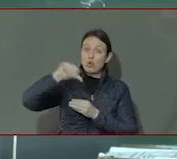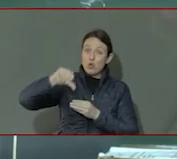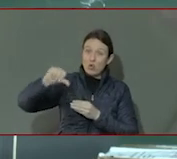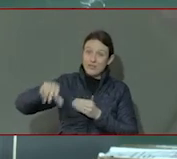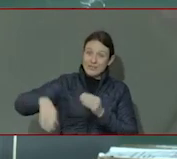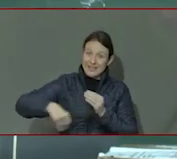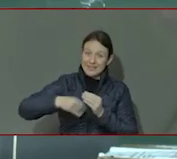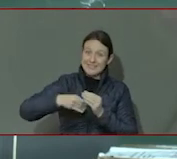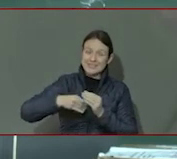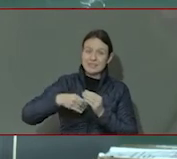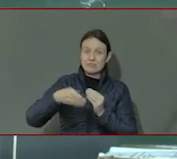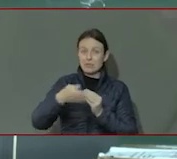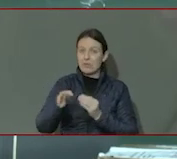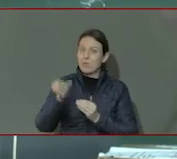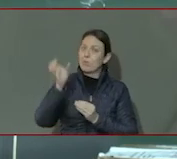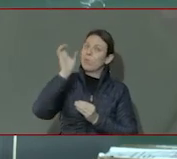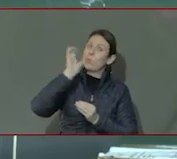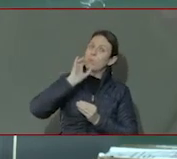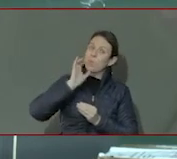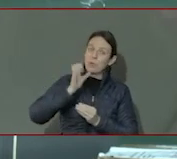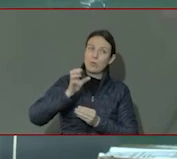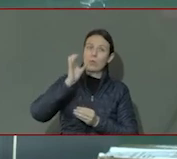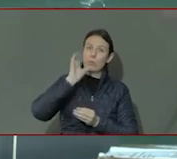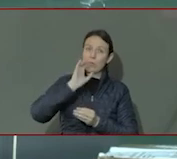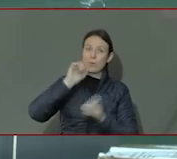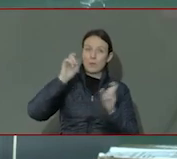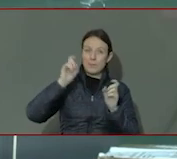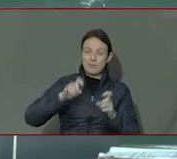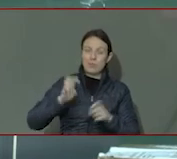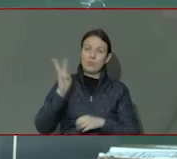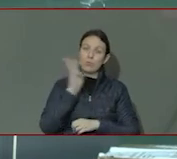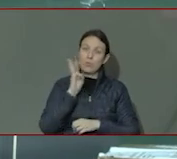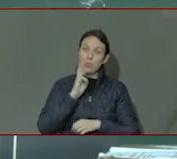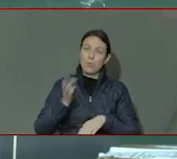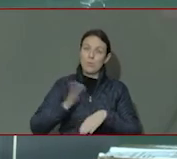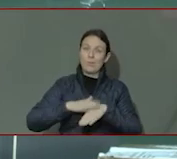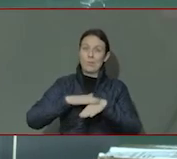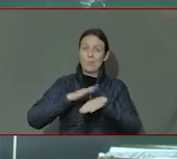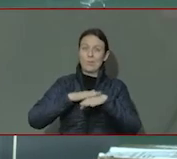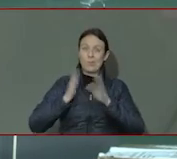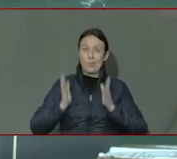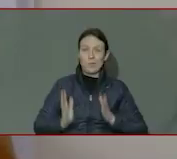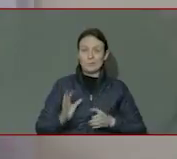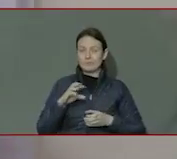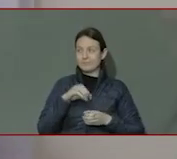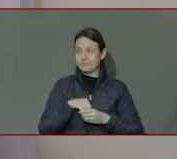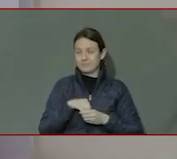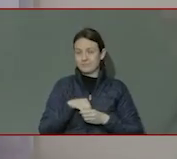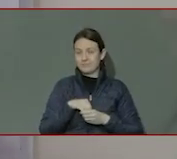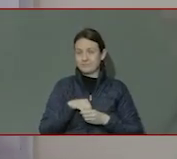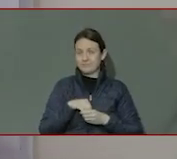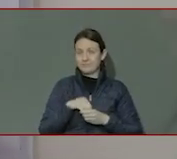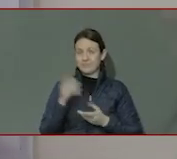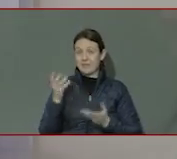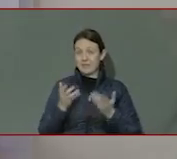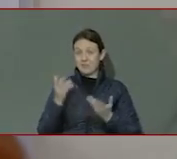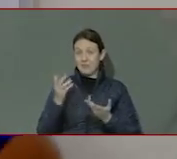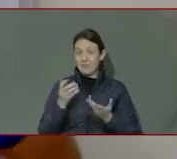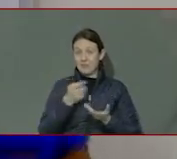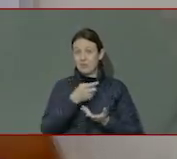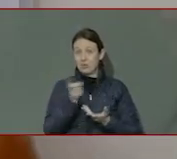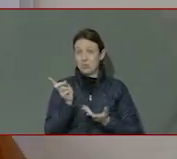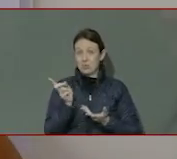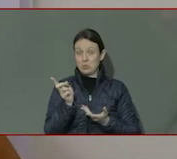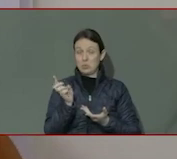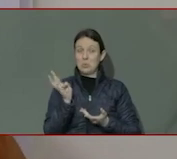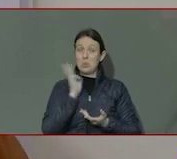busy losing salts and water too quickly. They're dehydrating. Now, people, if you're going to have a problem with the water,